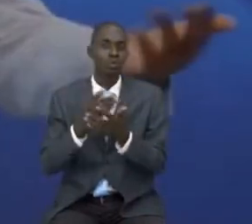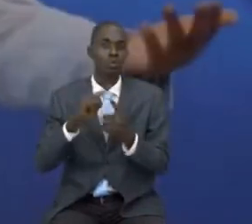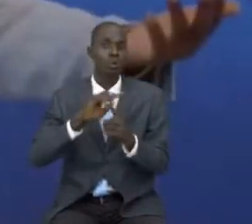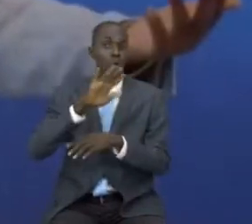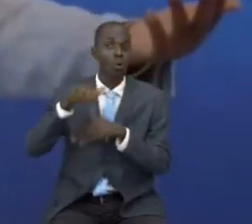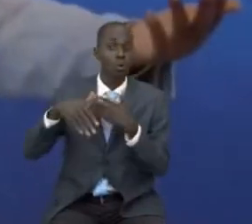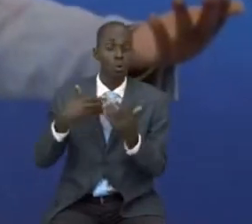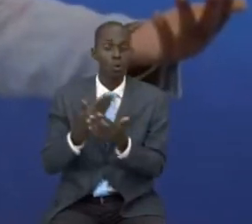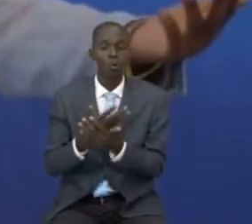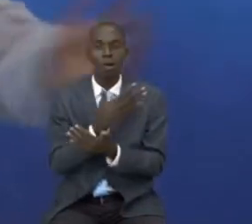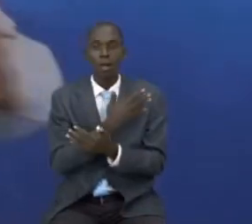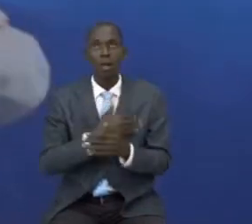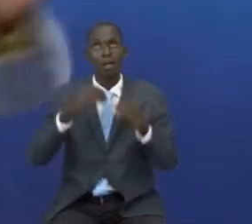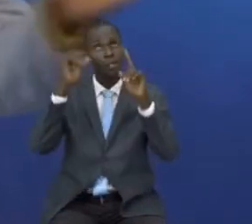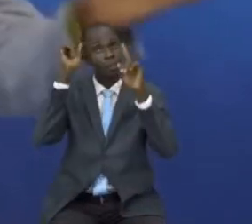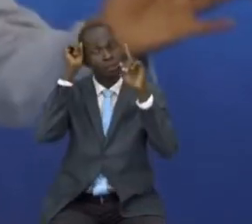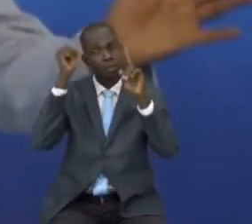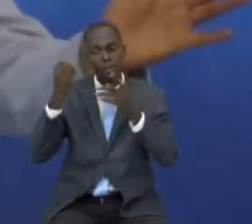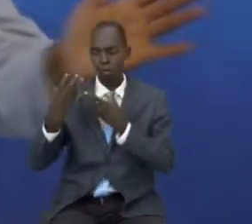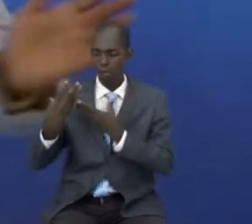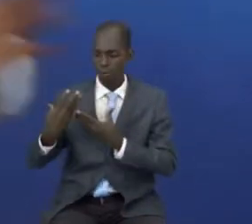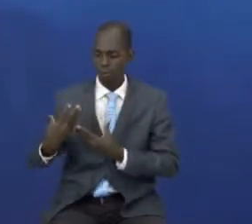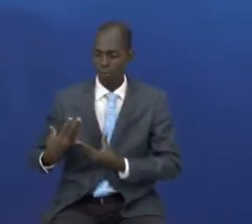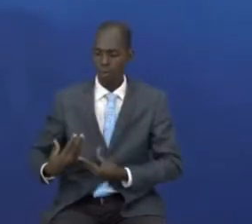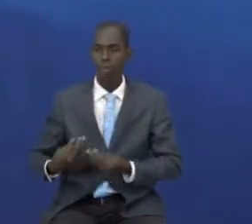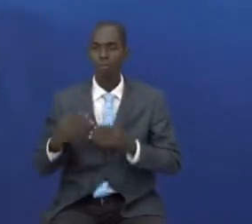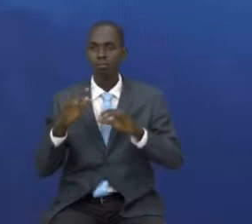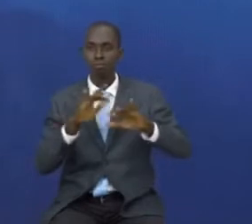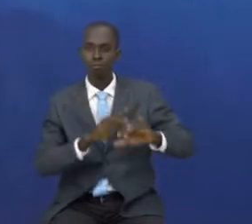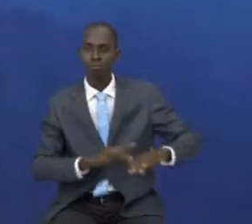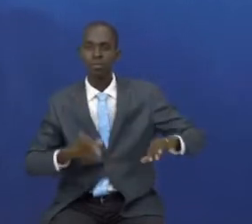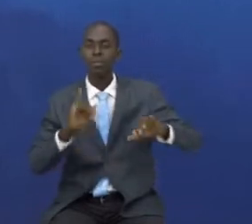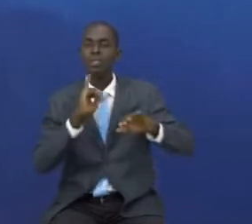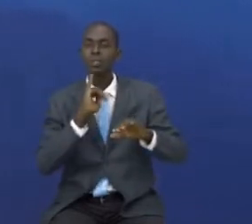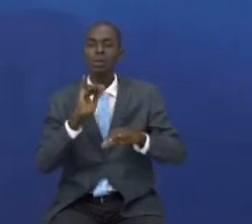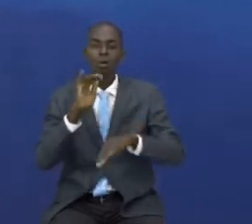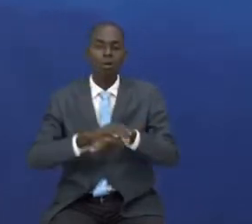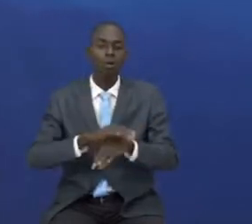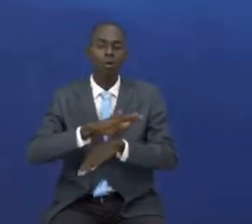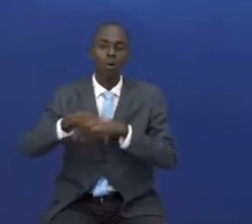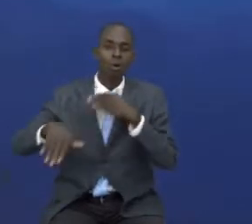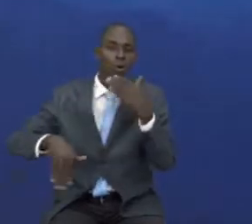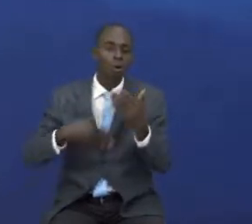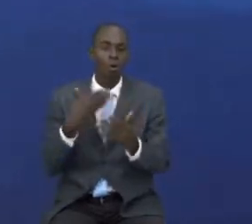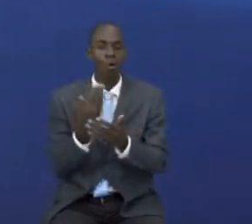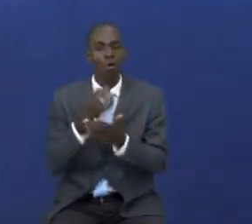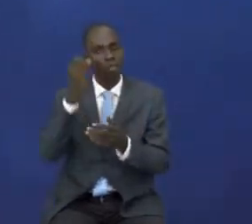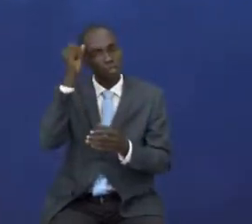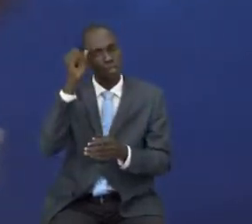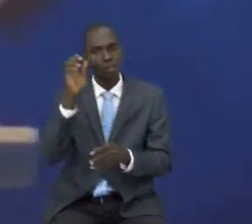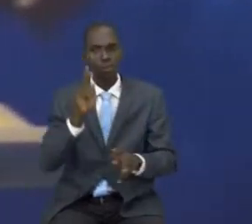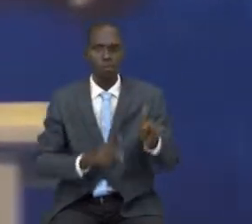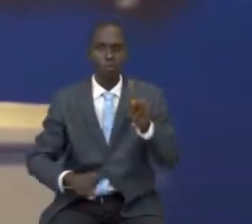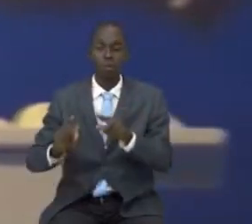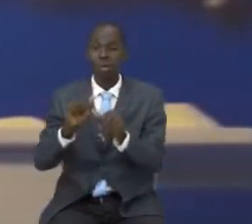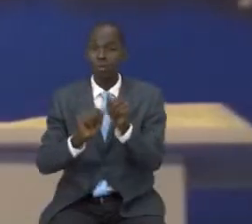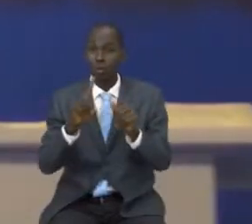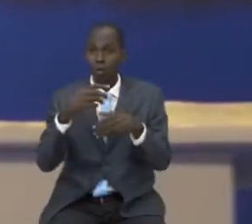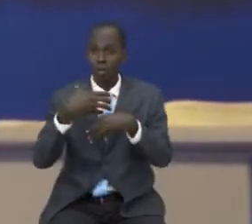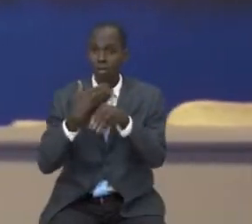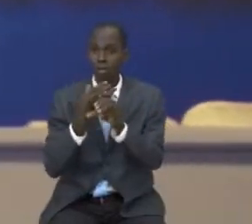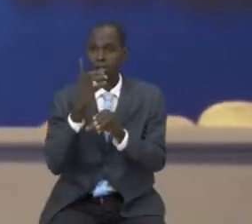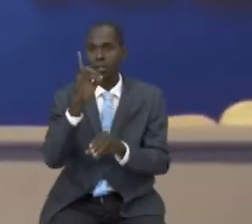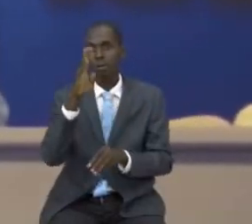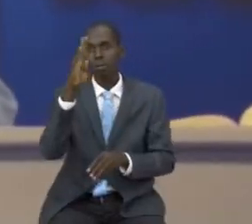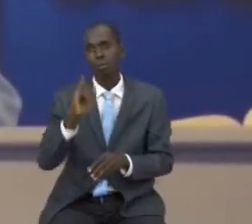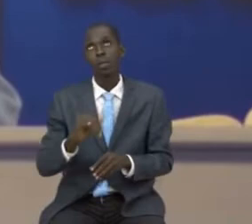his tender mercies are over all his works. everyone created by God. The